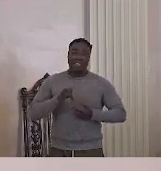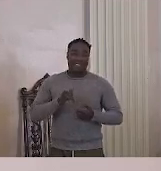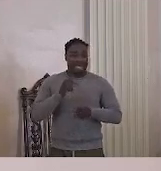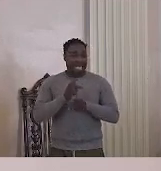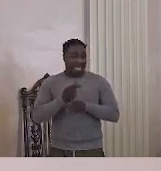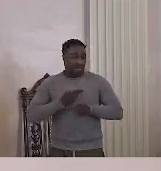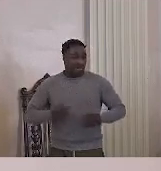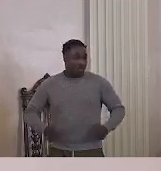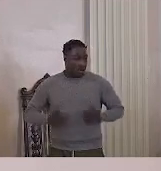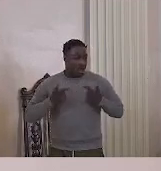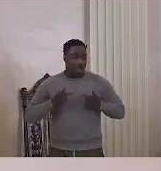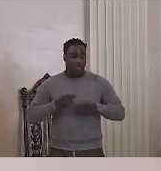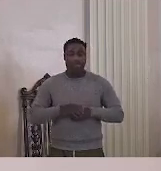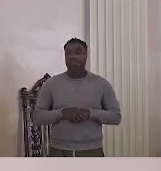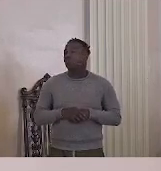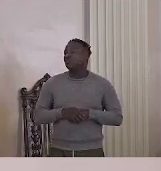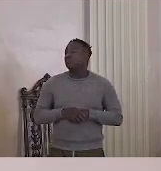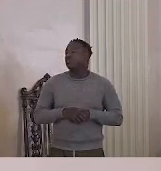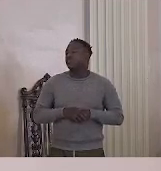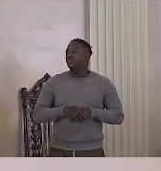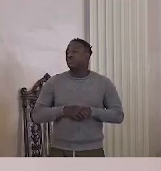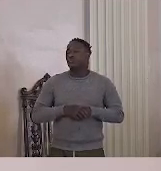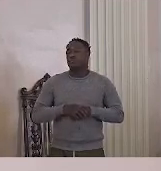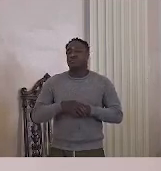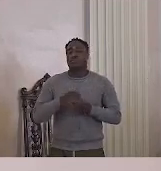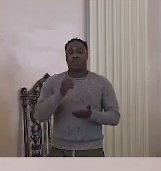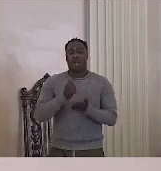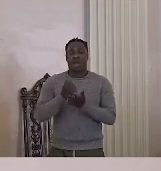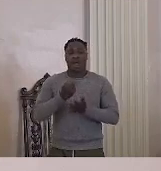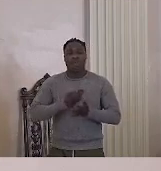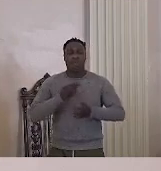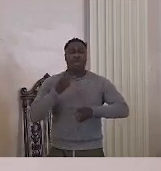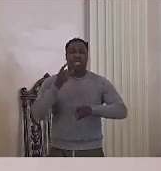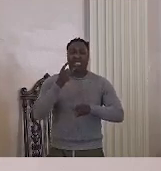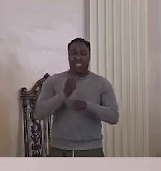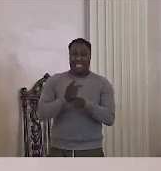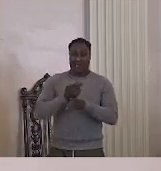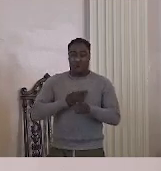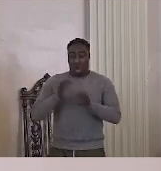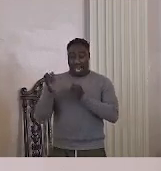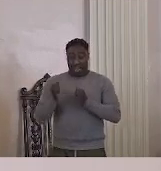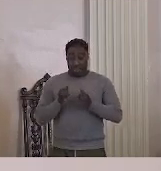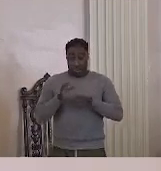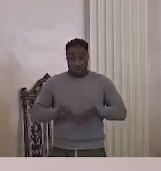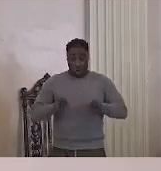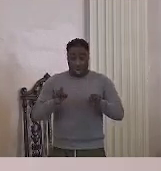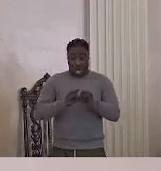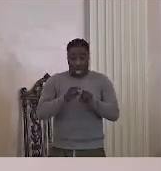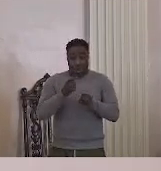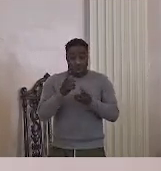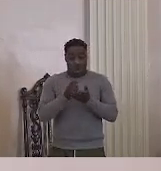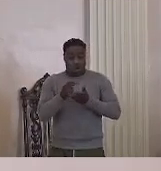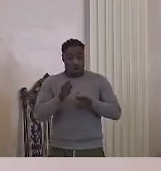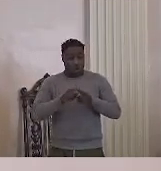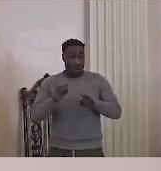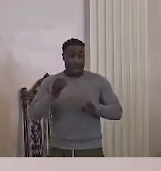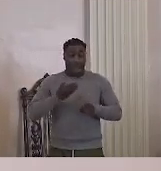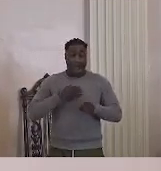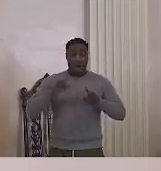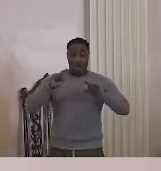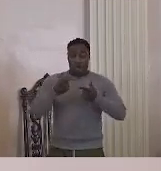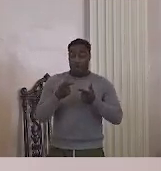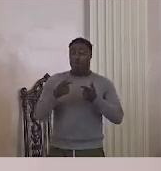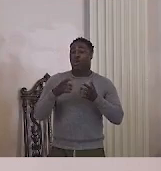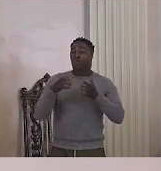Help us hold our individual worth as one great truth, but our collective responsibility as the